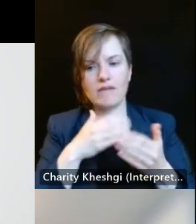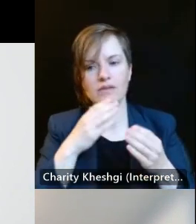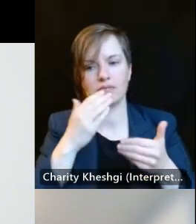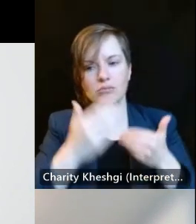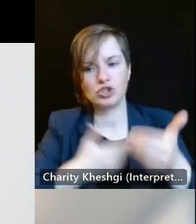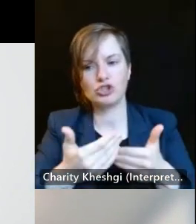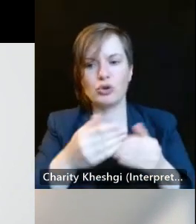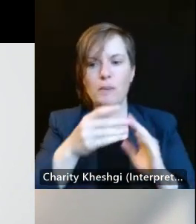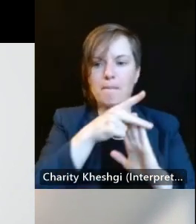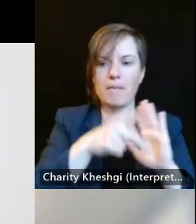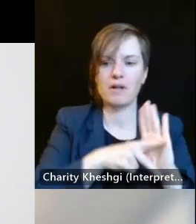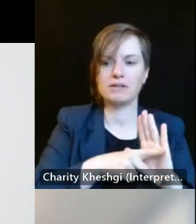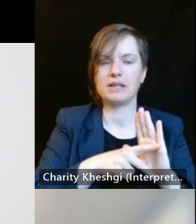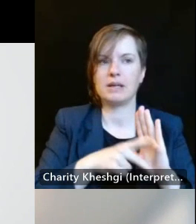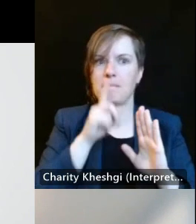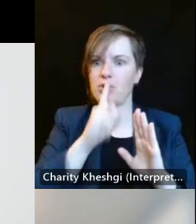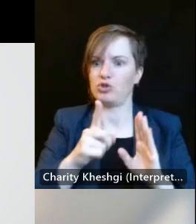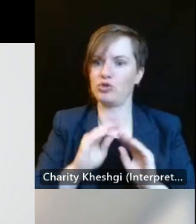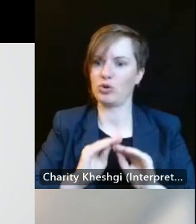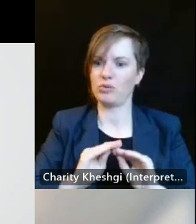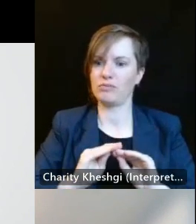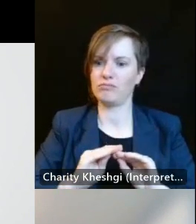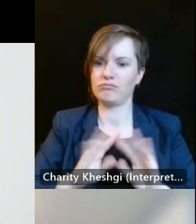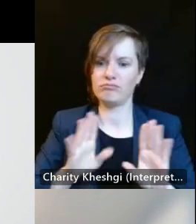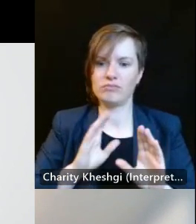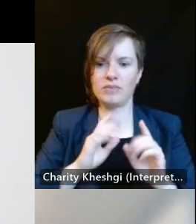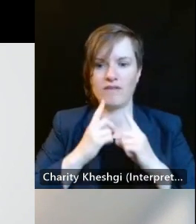with disabilities while staying in shelters.